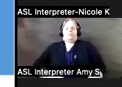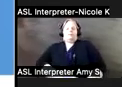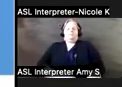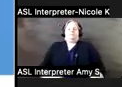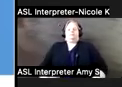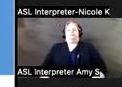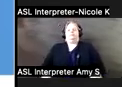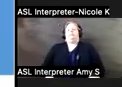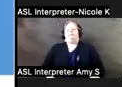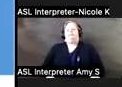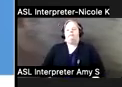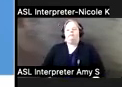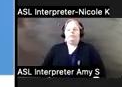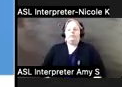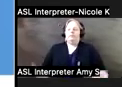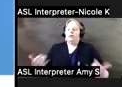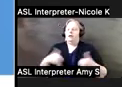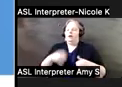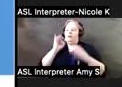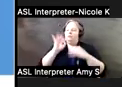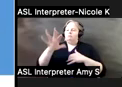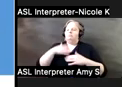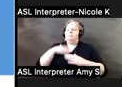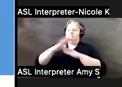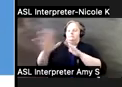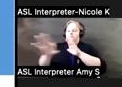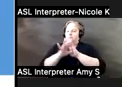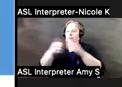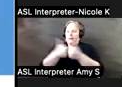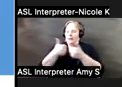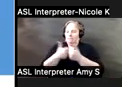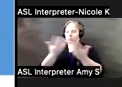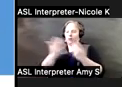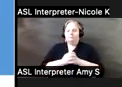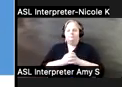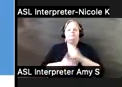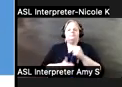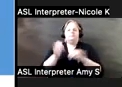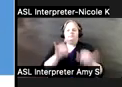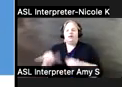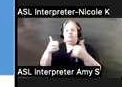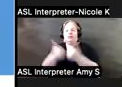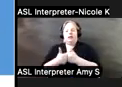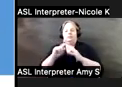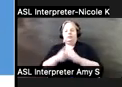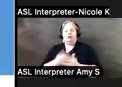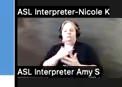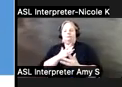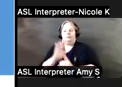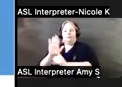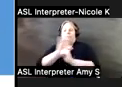And now I just want to talk about kind of my top picks for gamings and the most common games I start people off with based off their specific